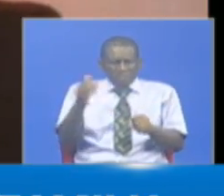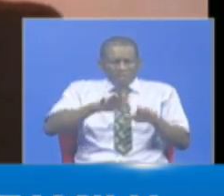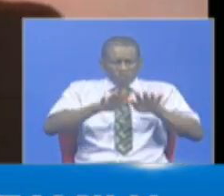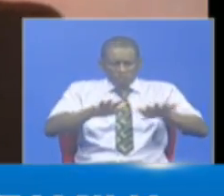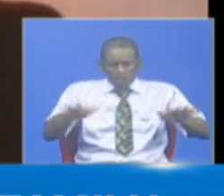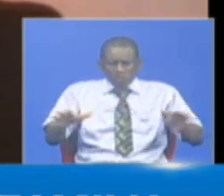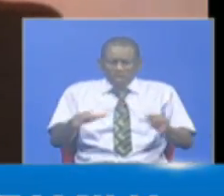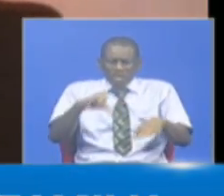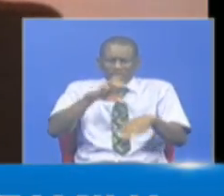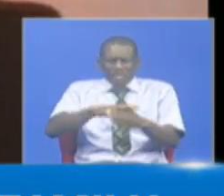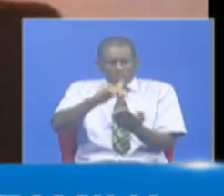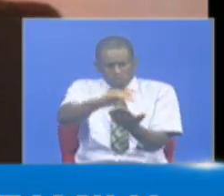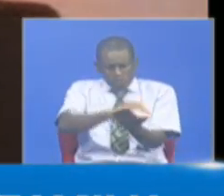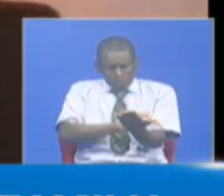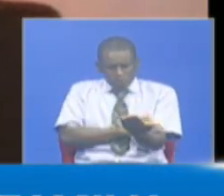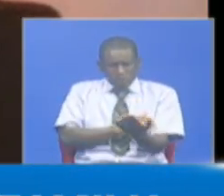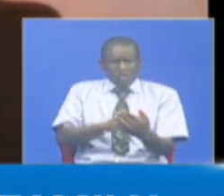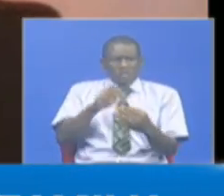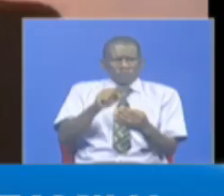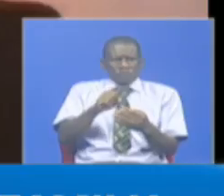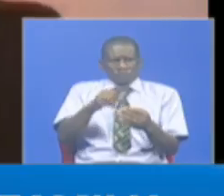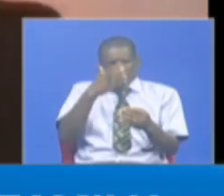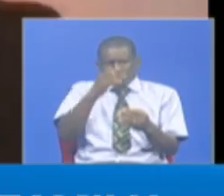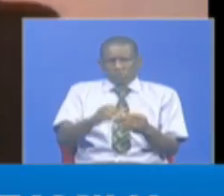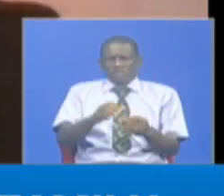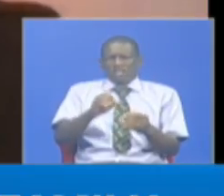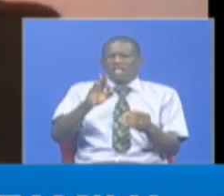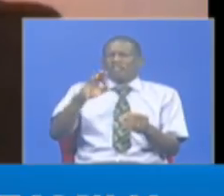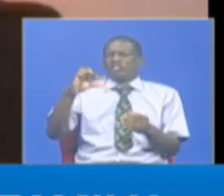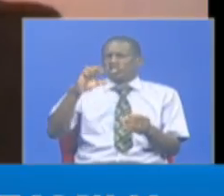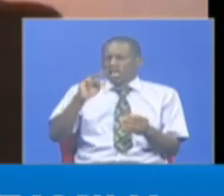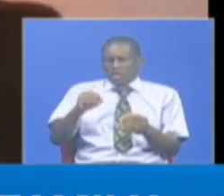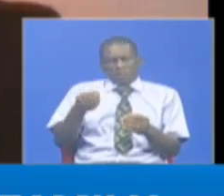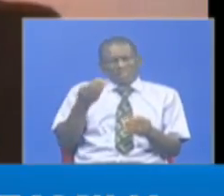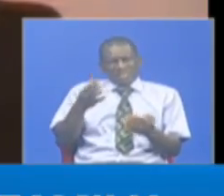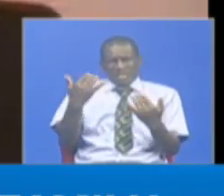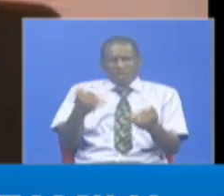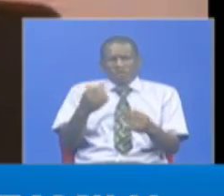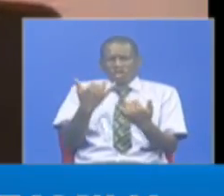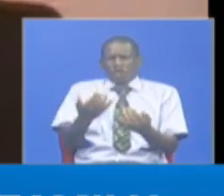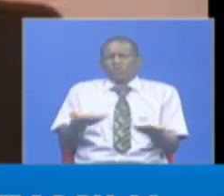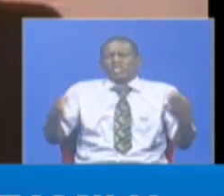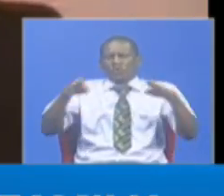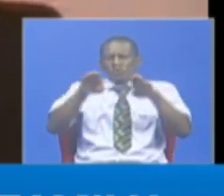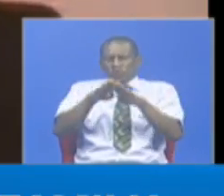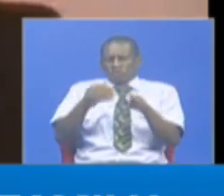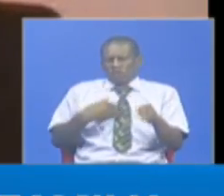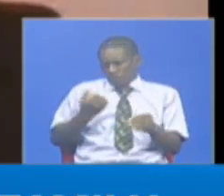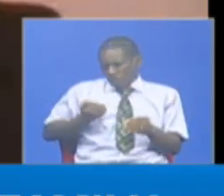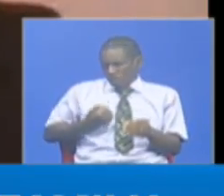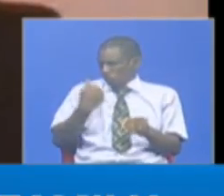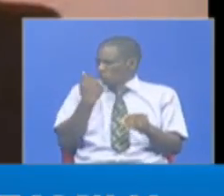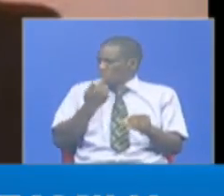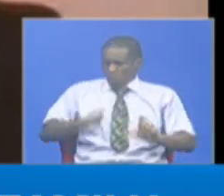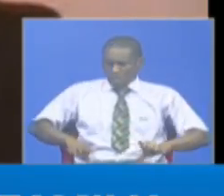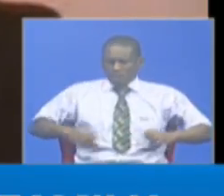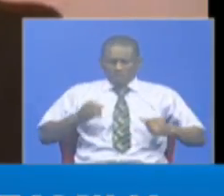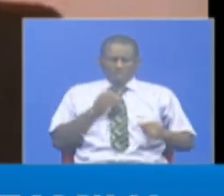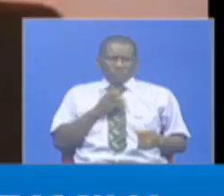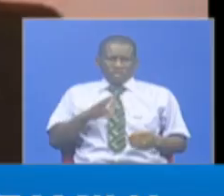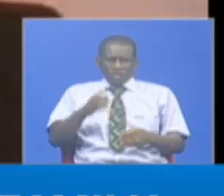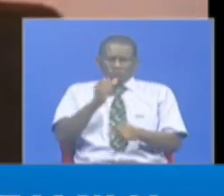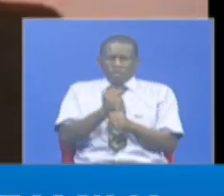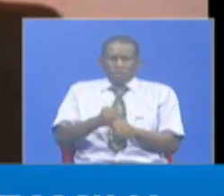some reports, because FGM is on the rise. Now with the close down, there are girls who are living in fear. We work in areas